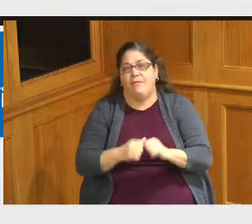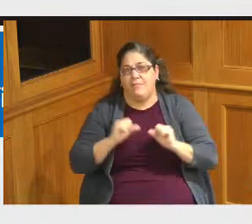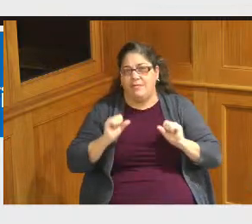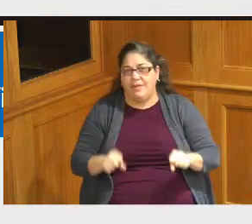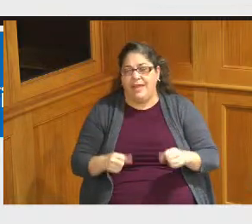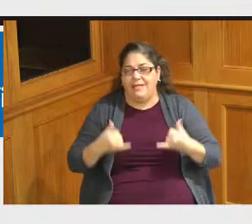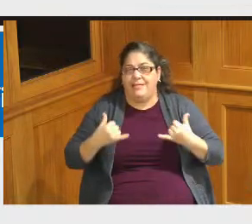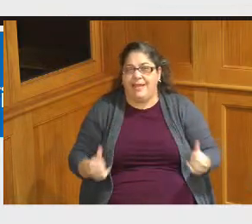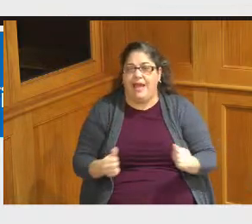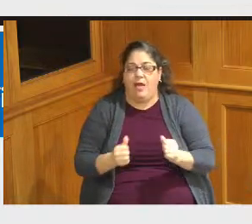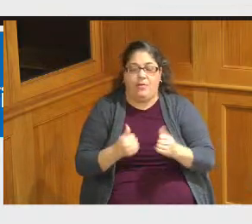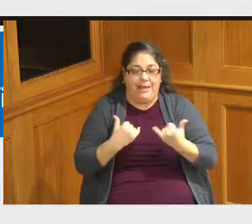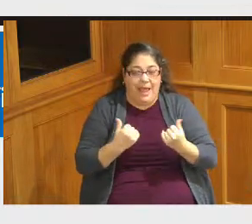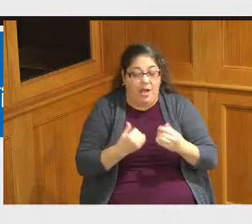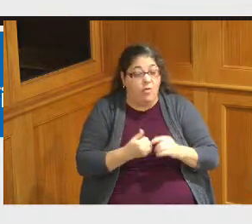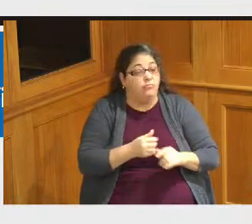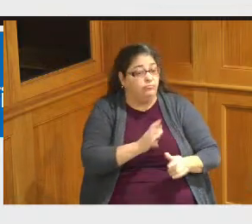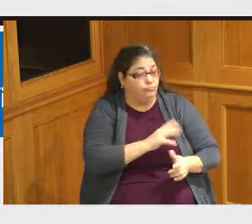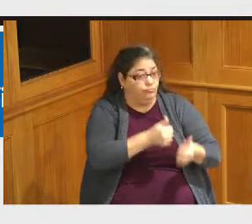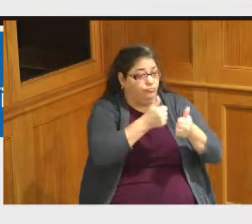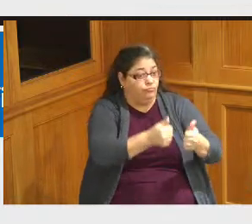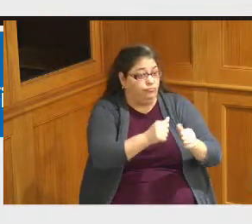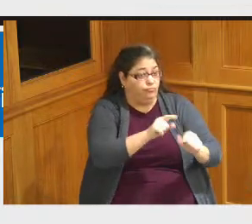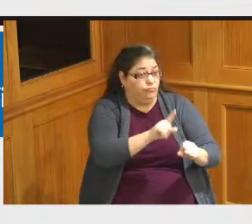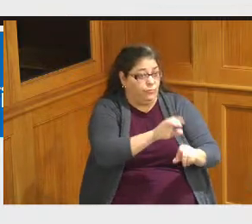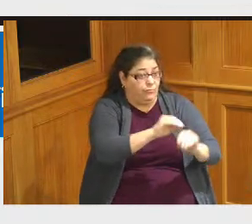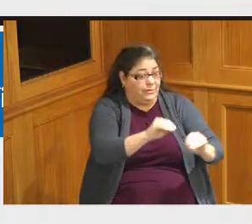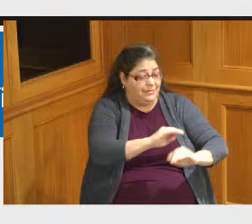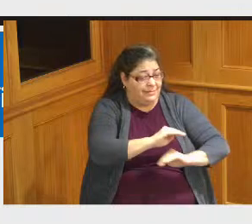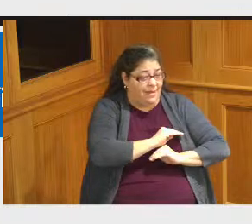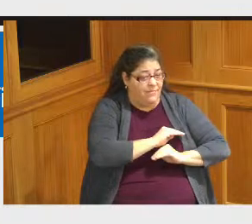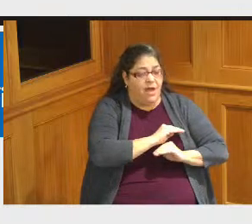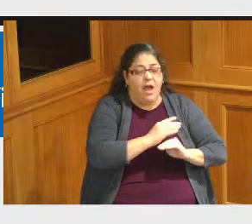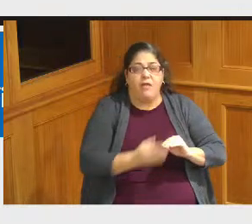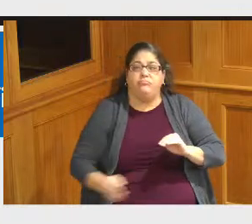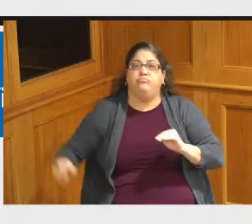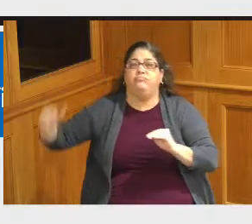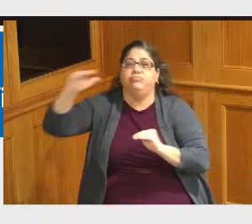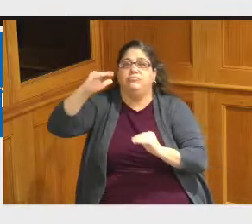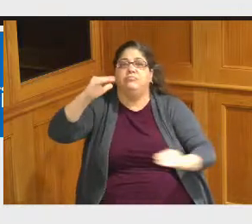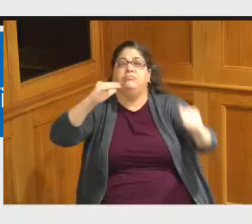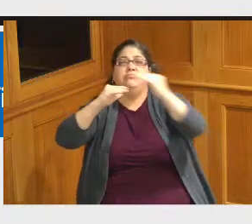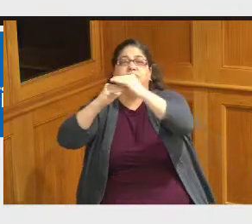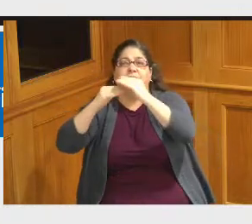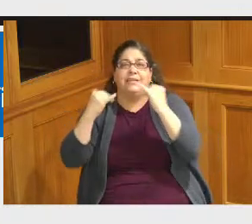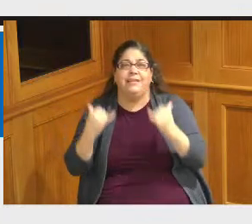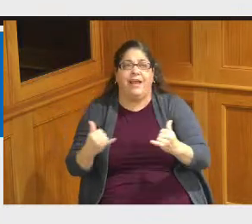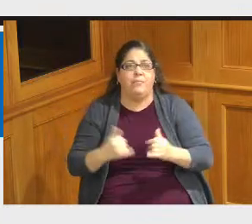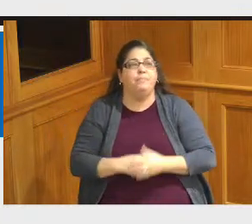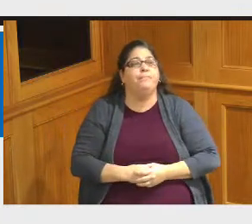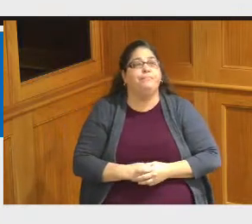even a bigger way in the future, and how do we build on it. Next.